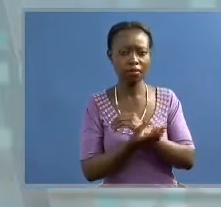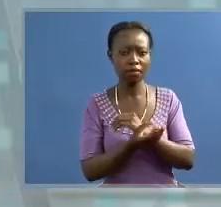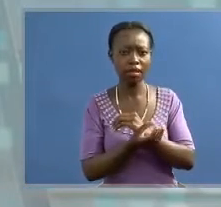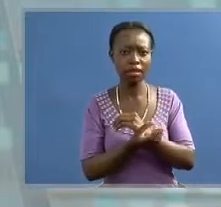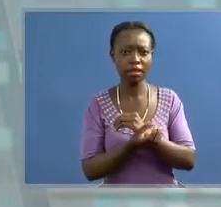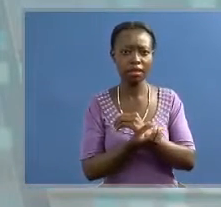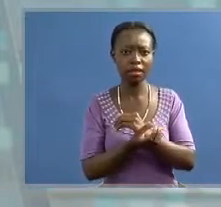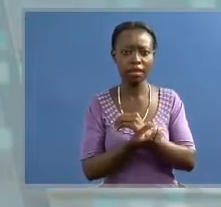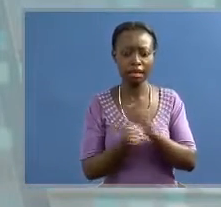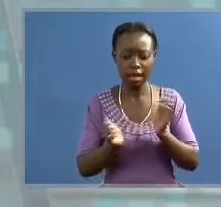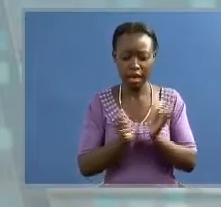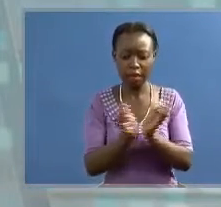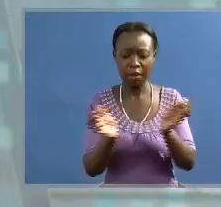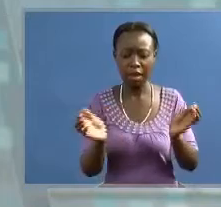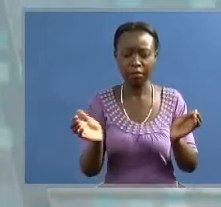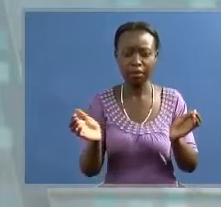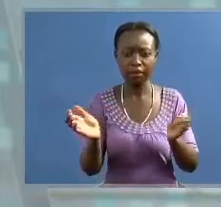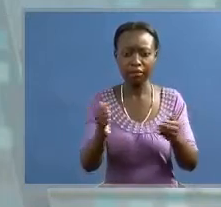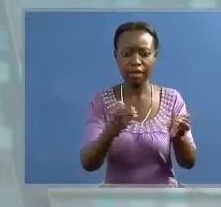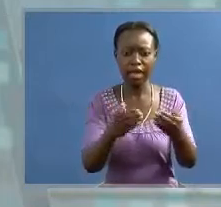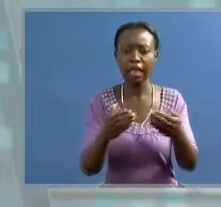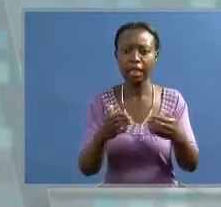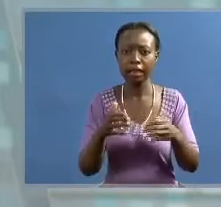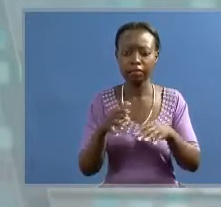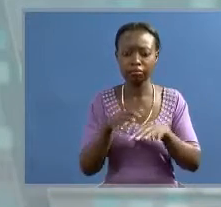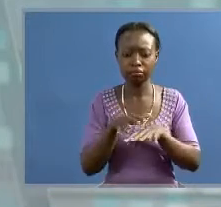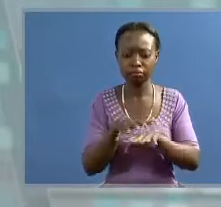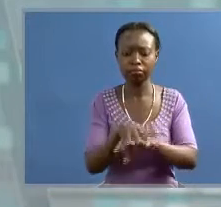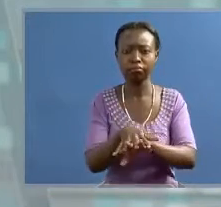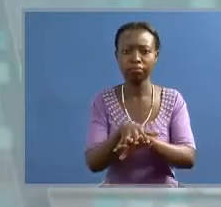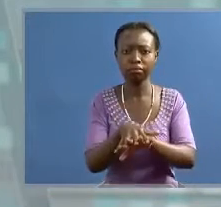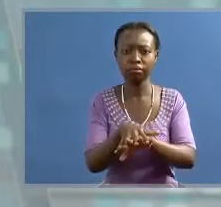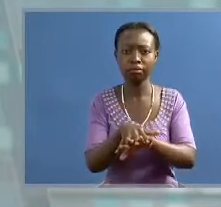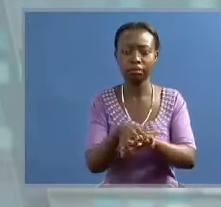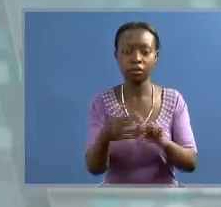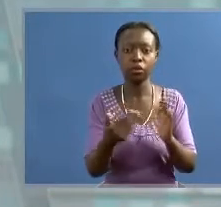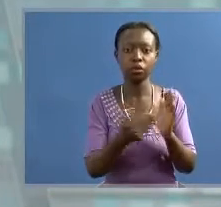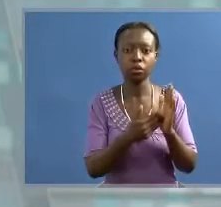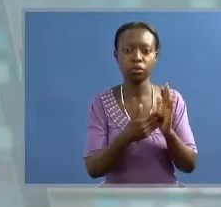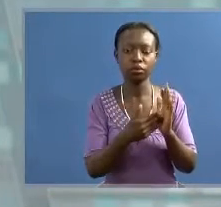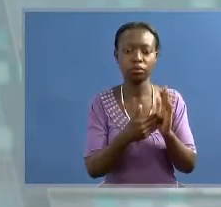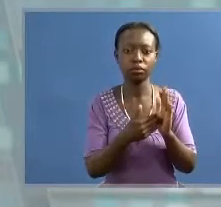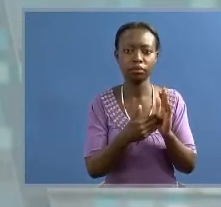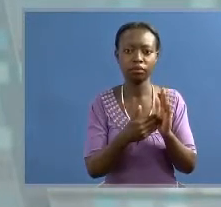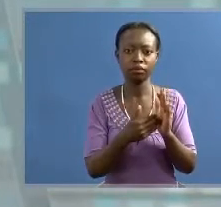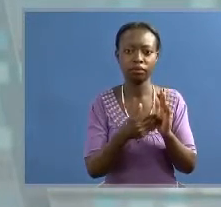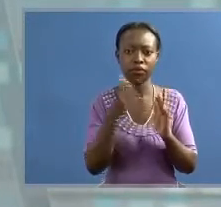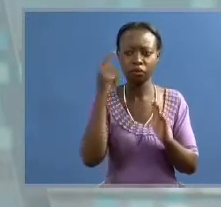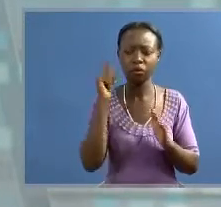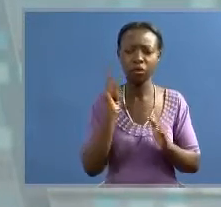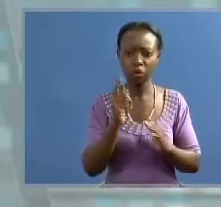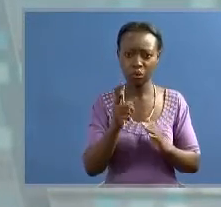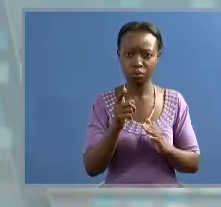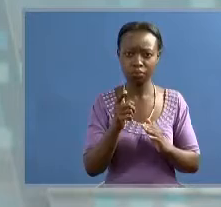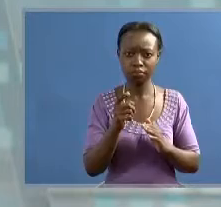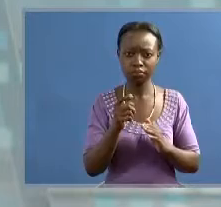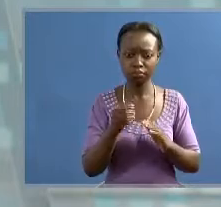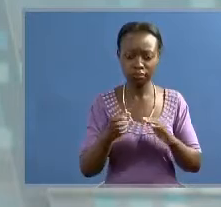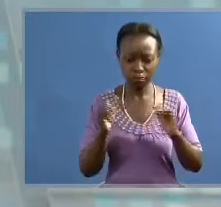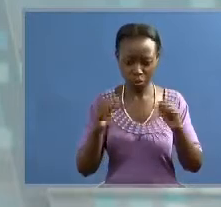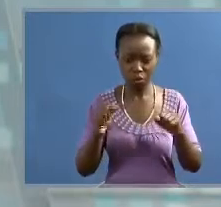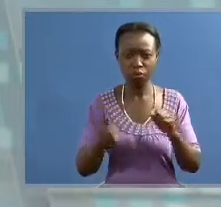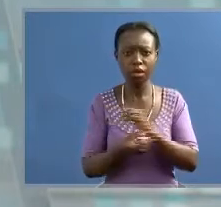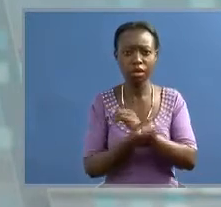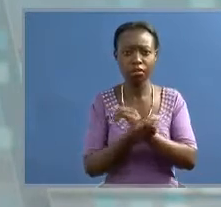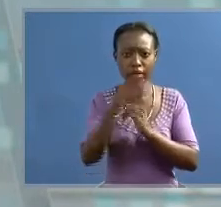For now, church services have been allowed so long as there is hand sanitizers. For you, would you advise the government to